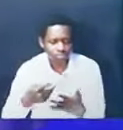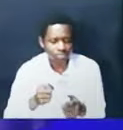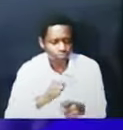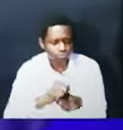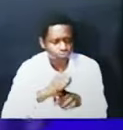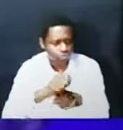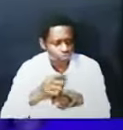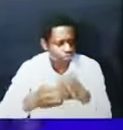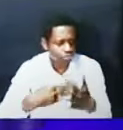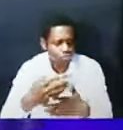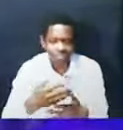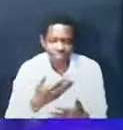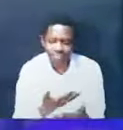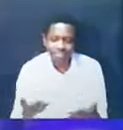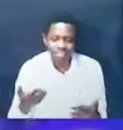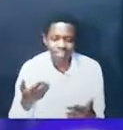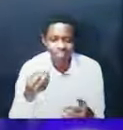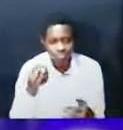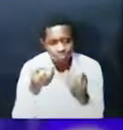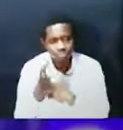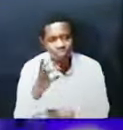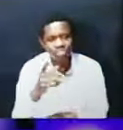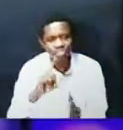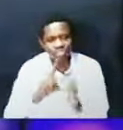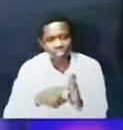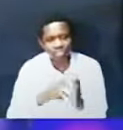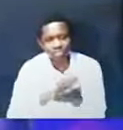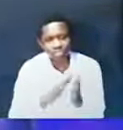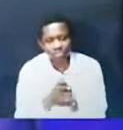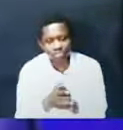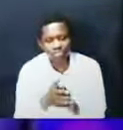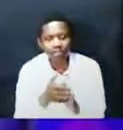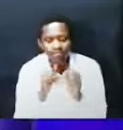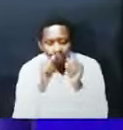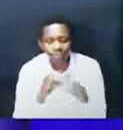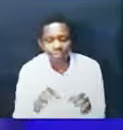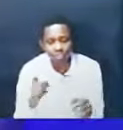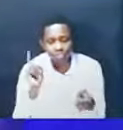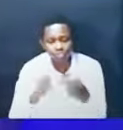God, so that you'll be a blessing to humanity.